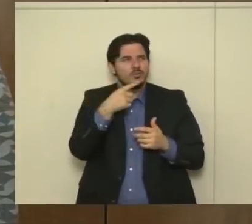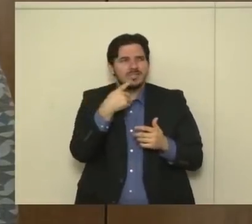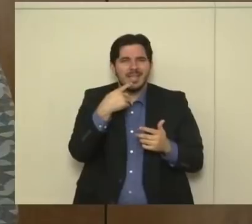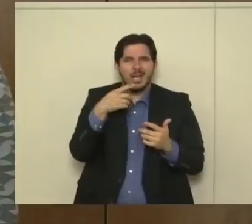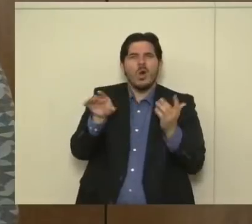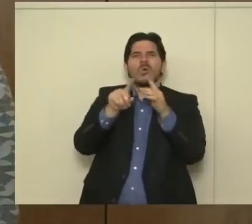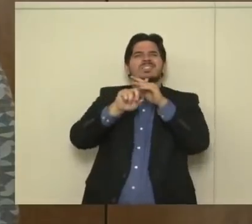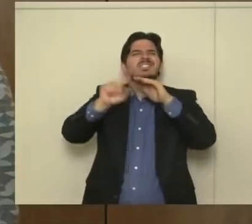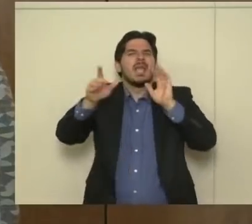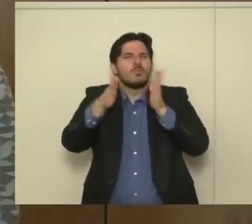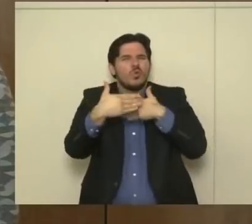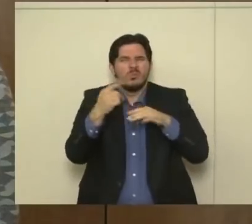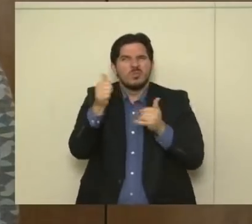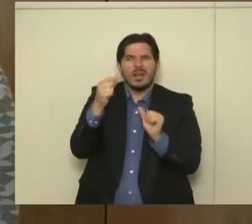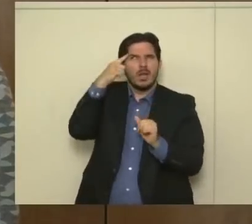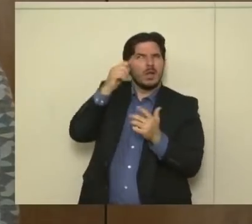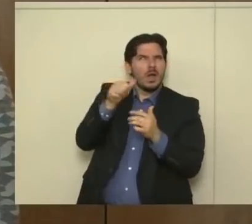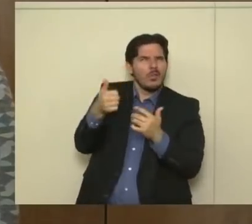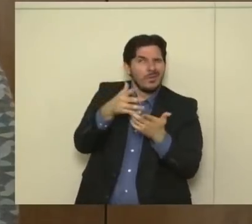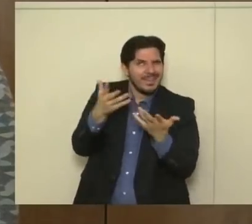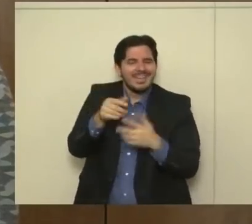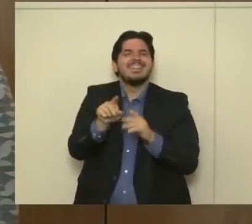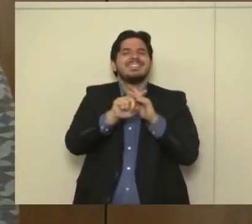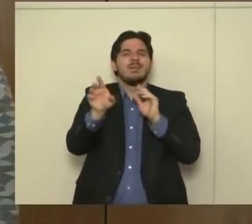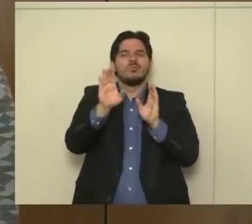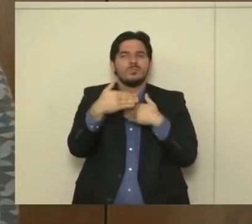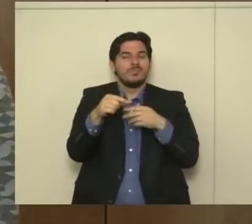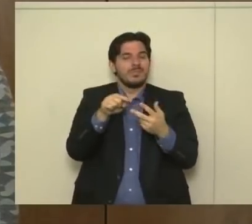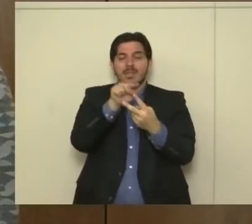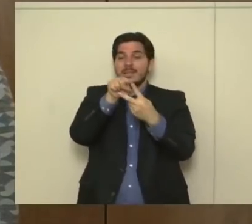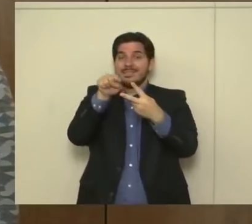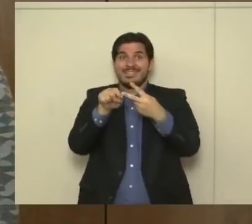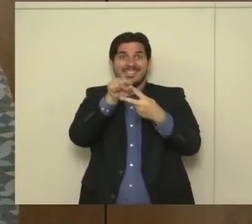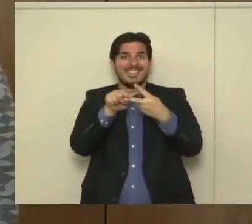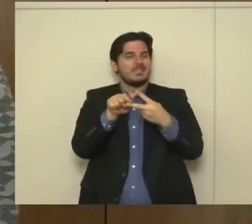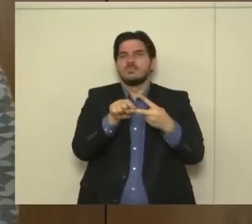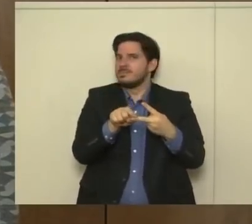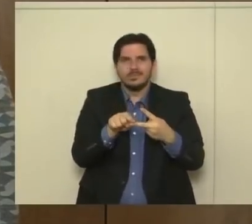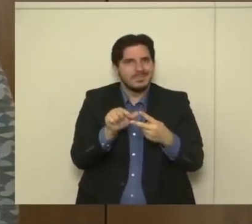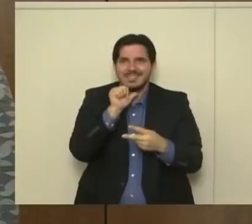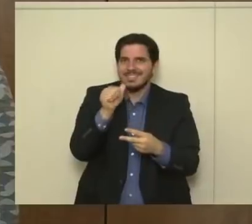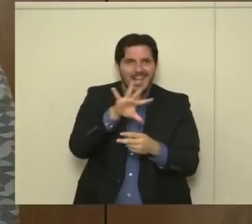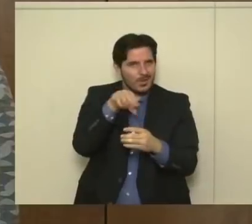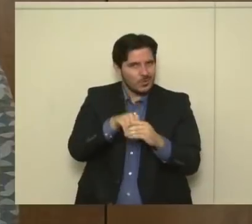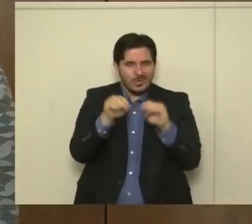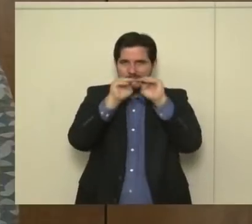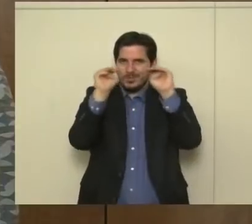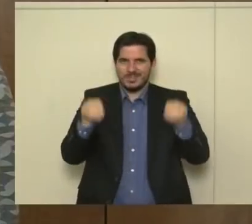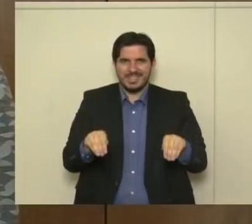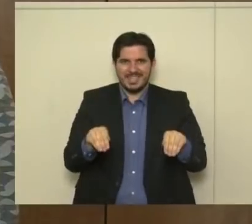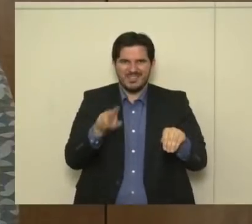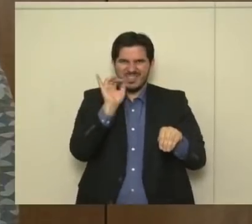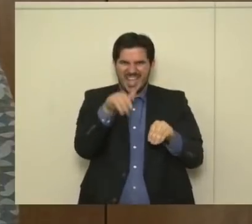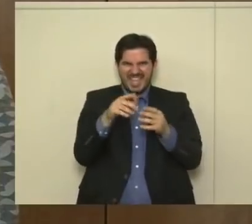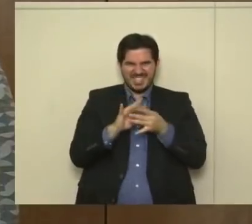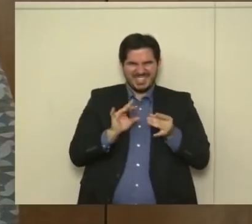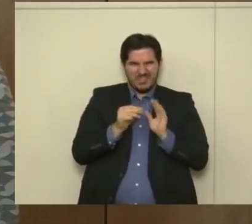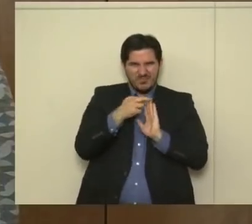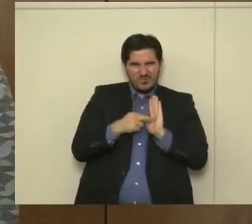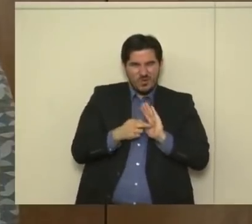escape rooms, I was trying to think what, are not included in the museum opportunity at 25%